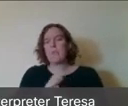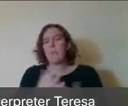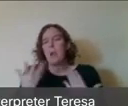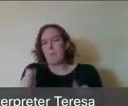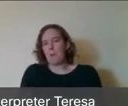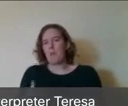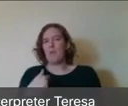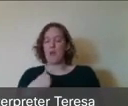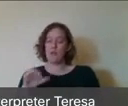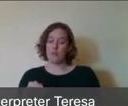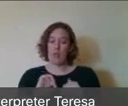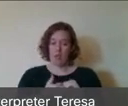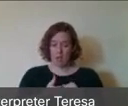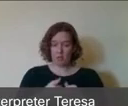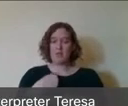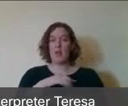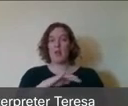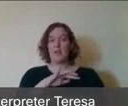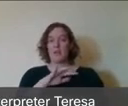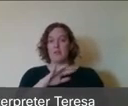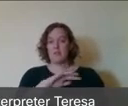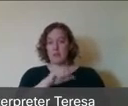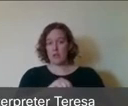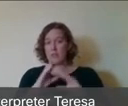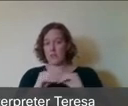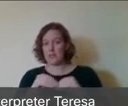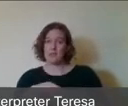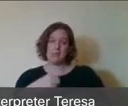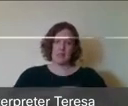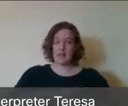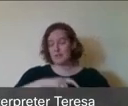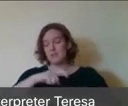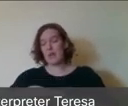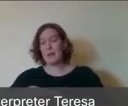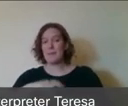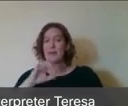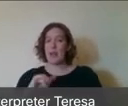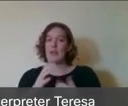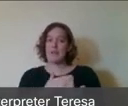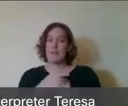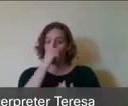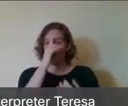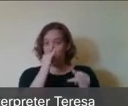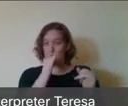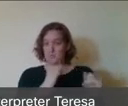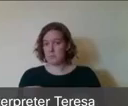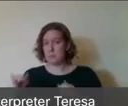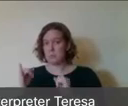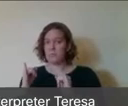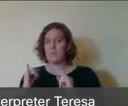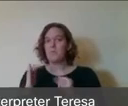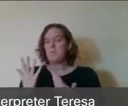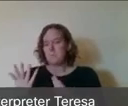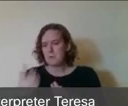I do this by scheduling meetings on dates and times that are convenient for the individuals, which sometimes